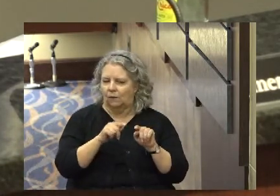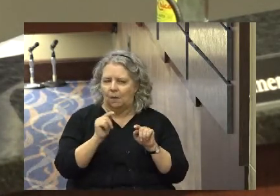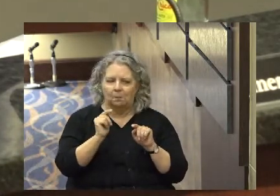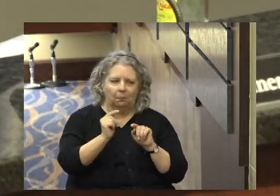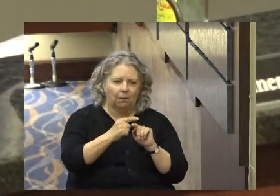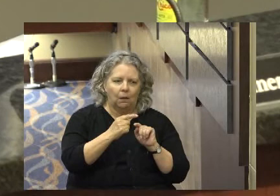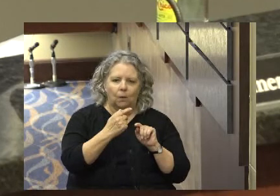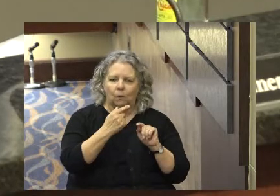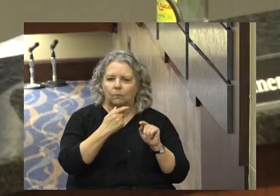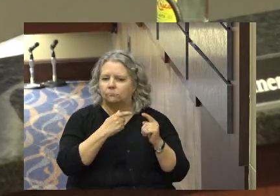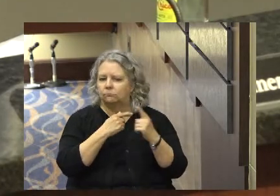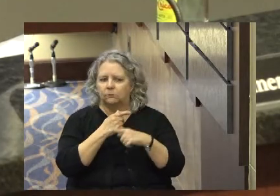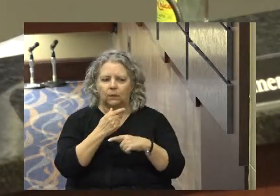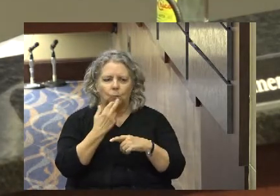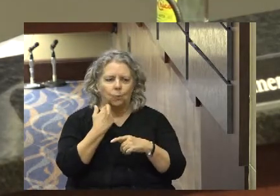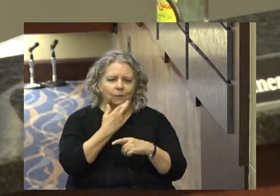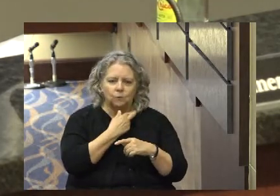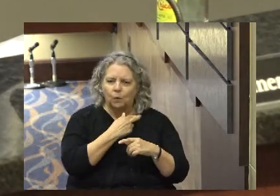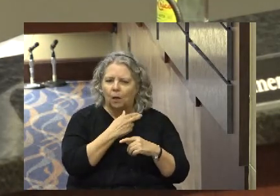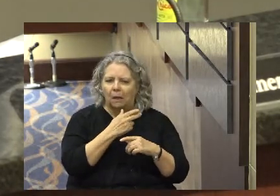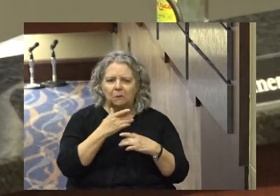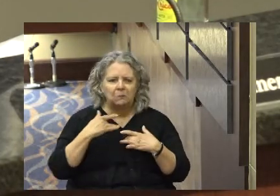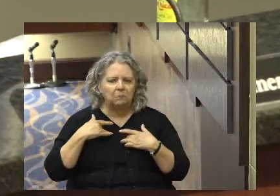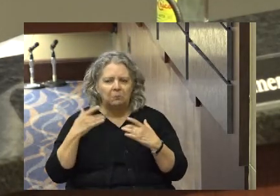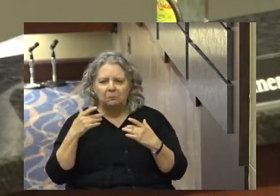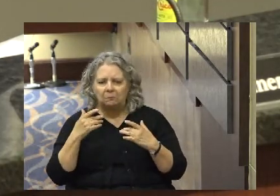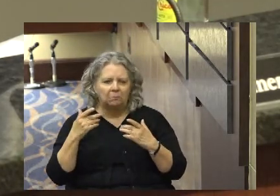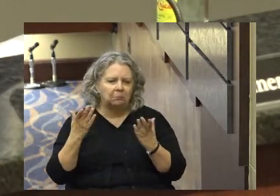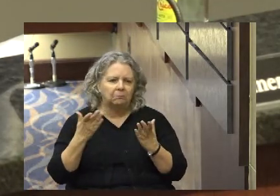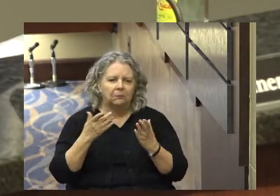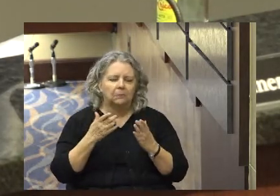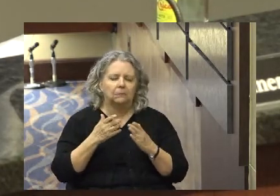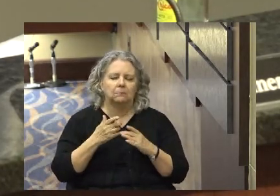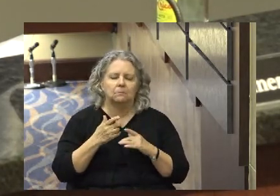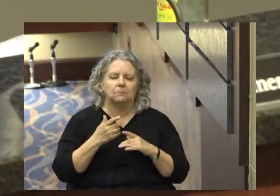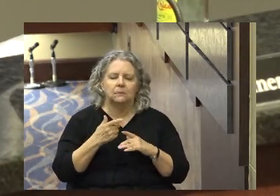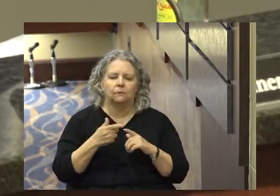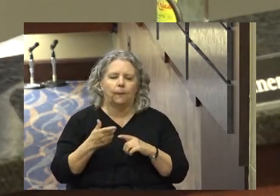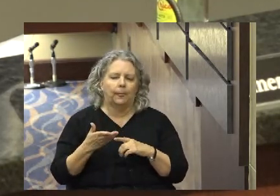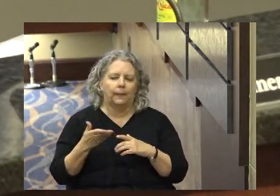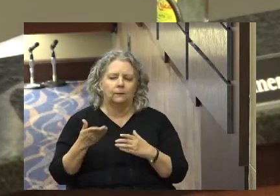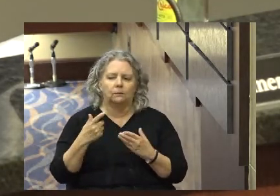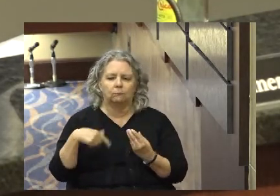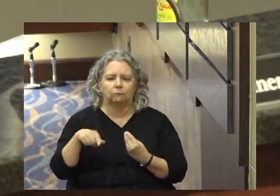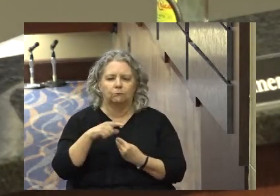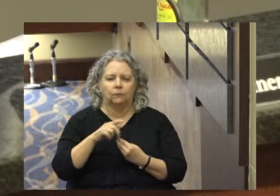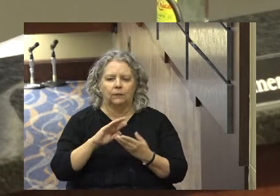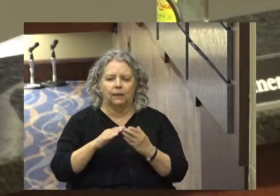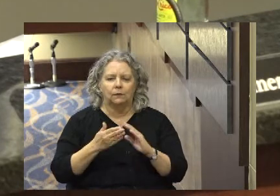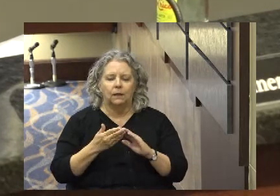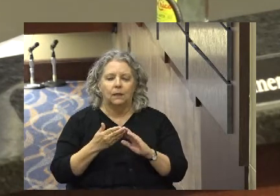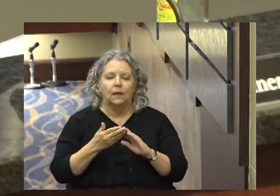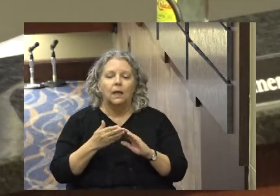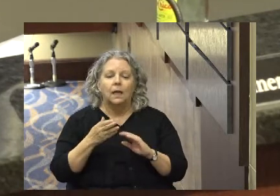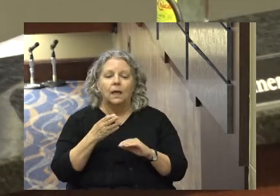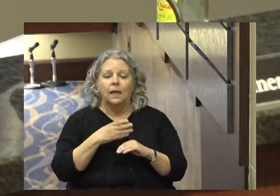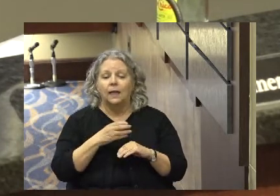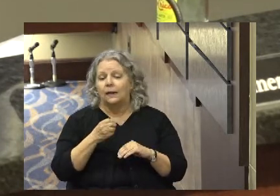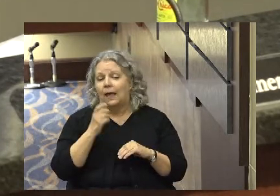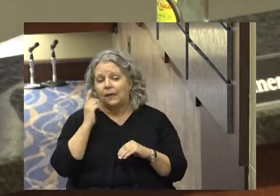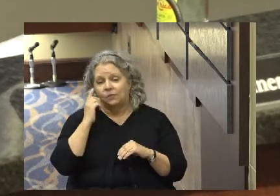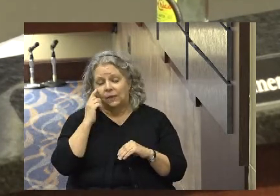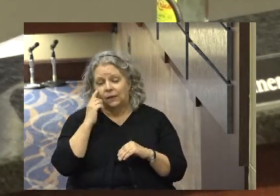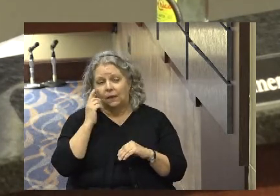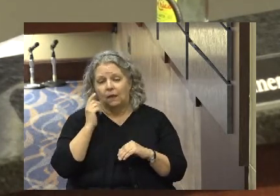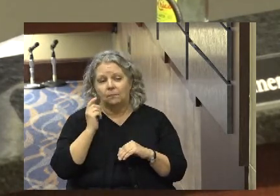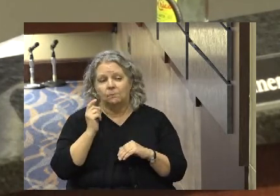or amenities going on both sides of town. I think the connectivity for long-term residents and our